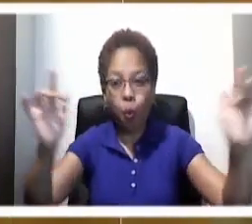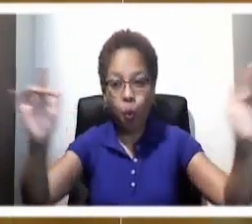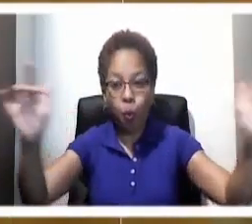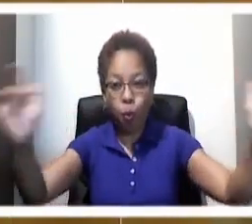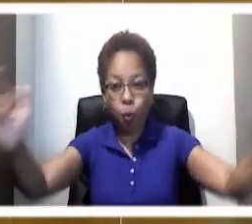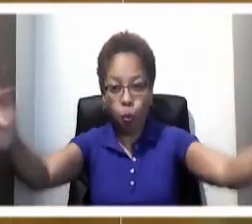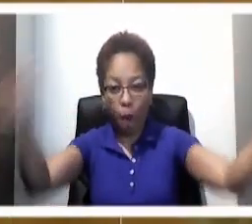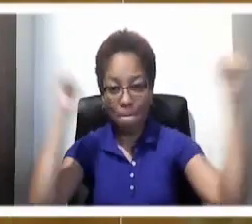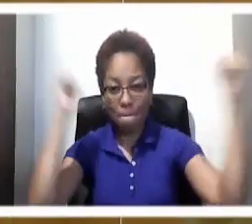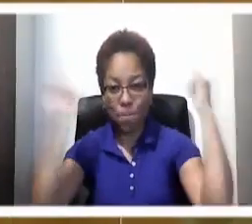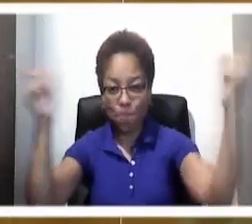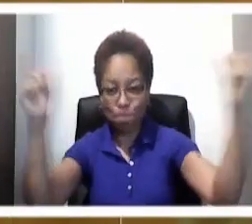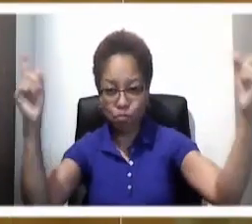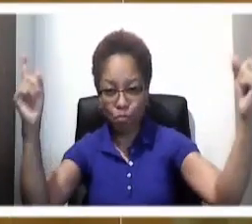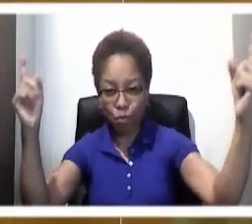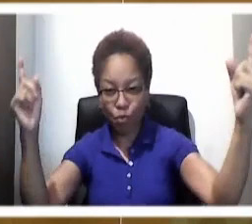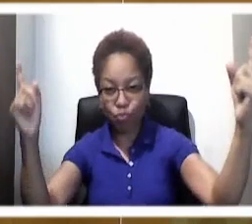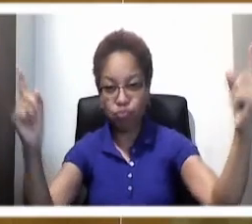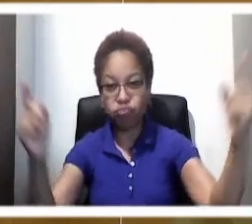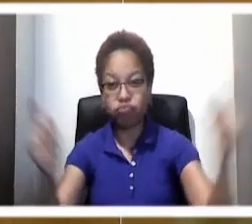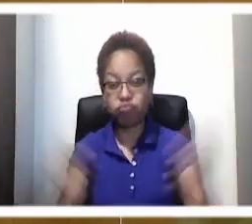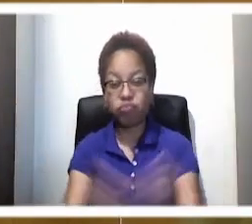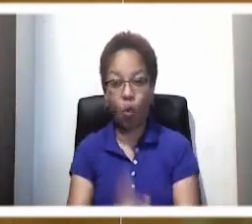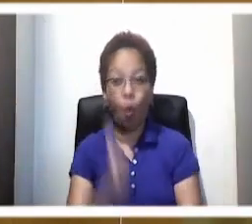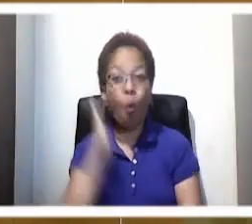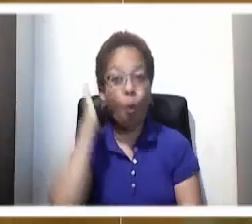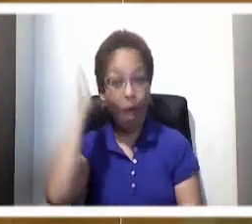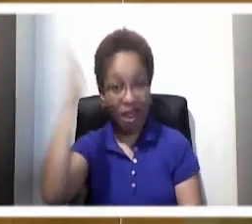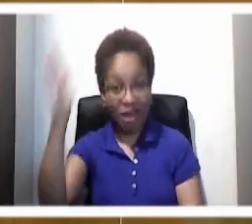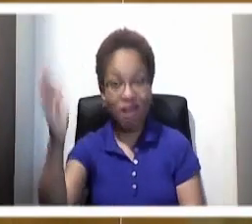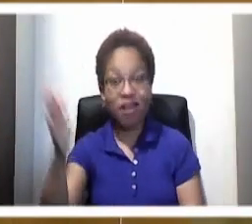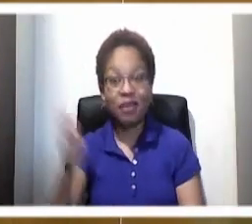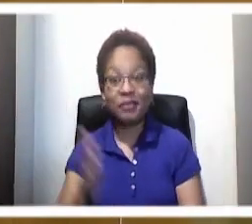At the final consummation.